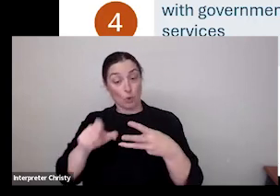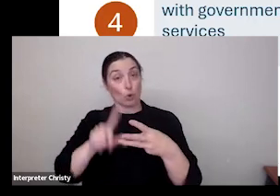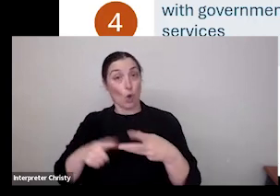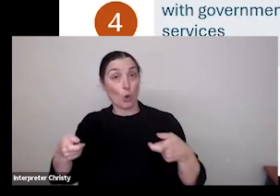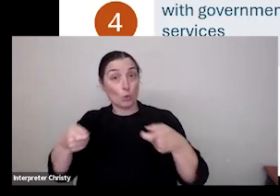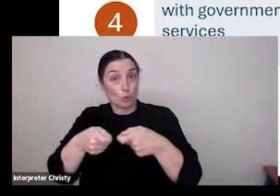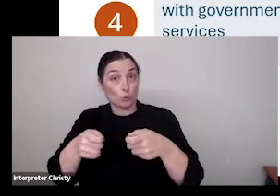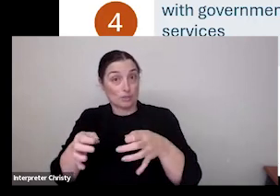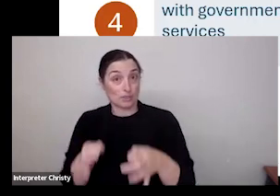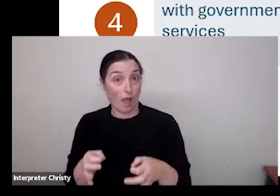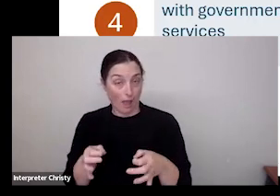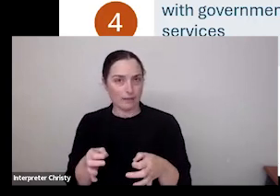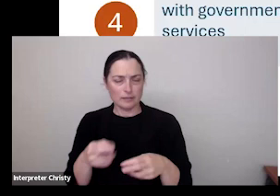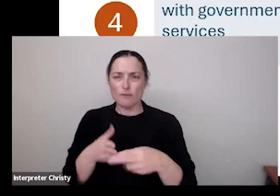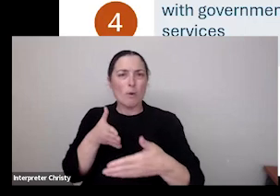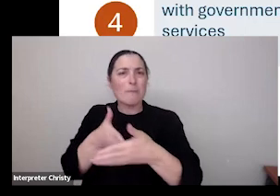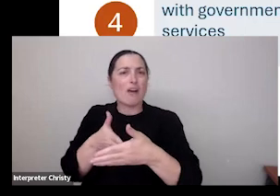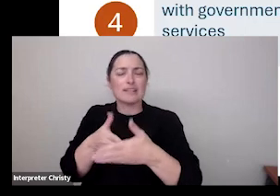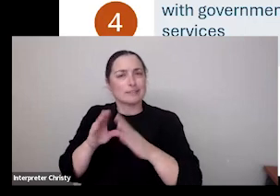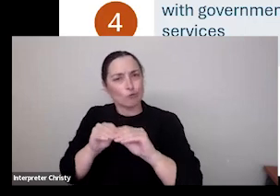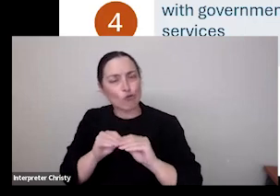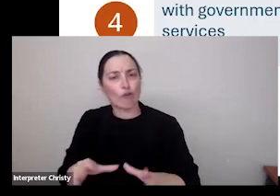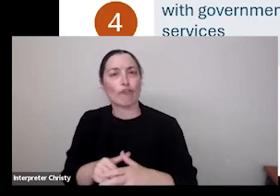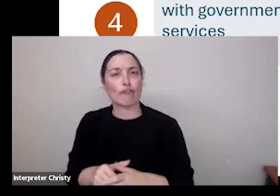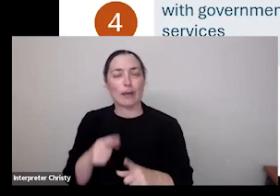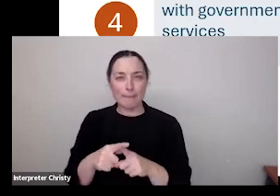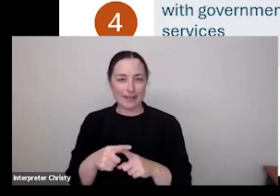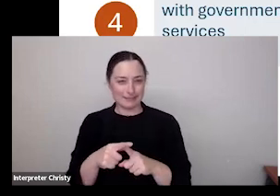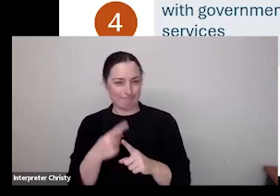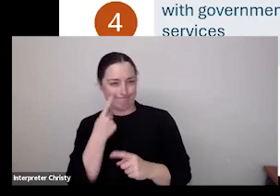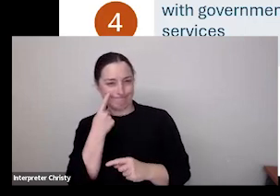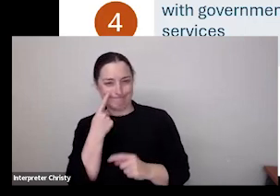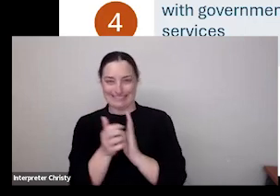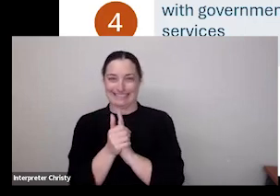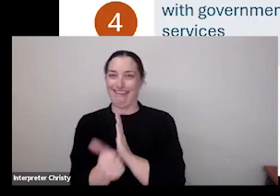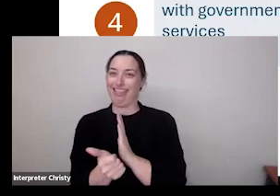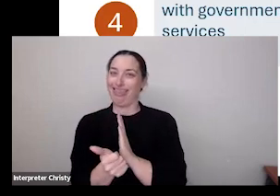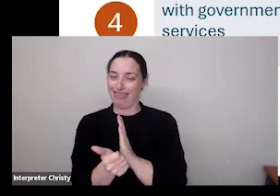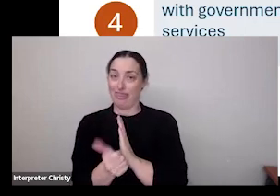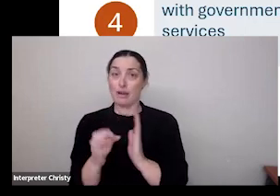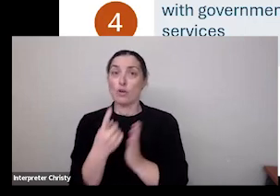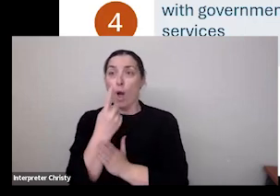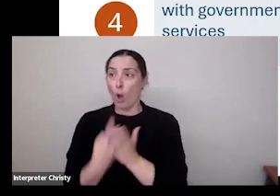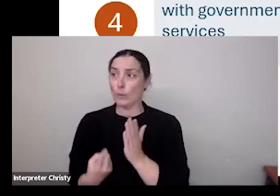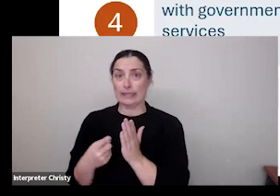to remove structural barriers and leaning in to the skills, not just of our emergency personnel, but of our amazing range of community